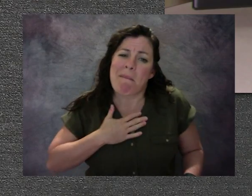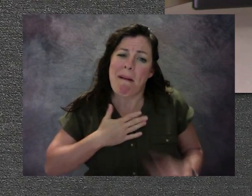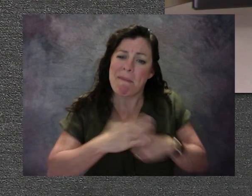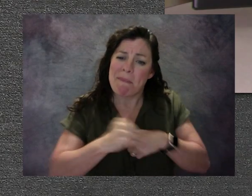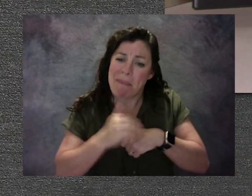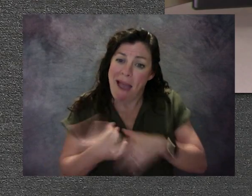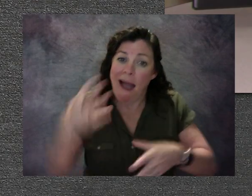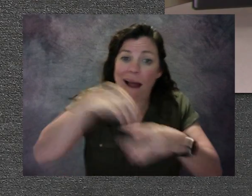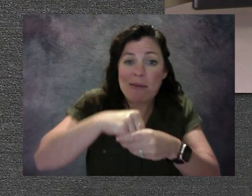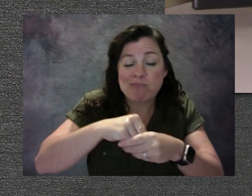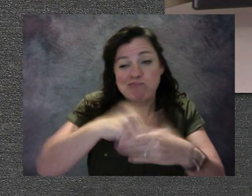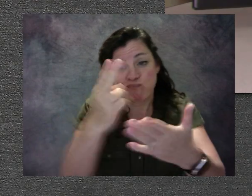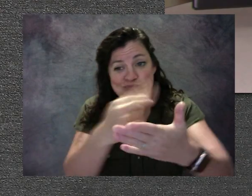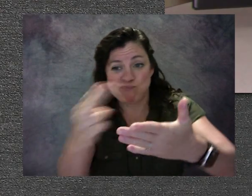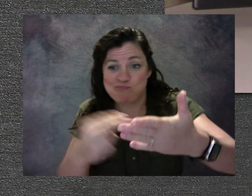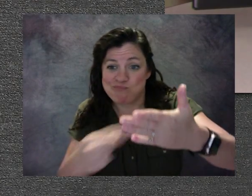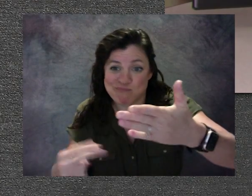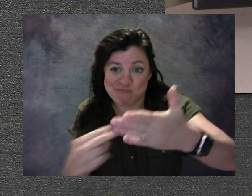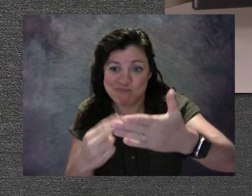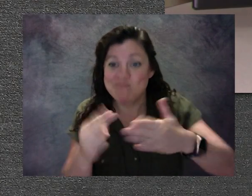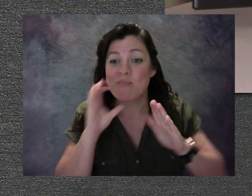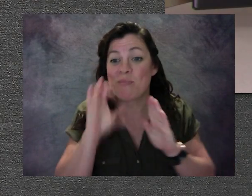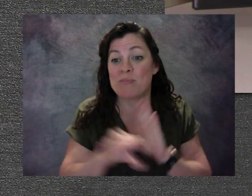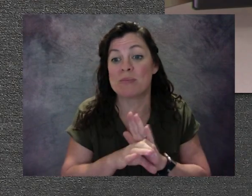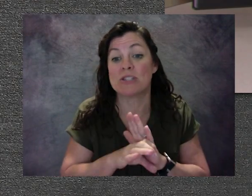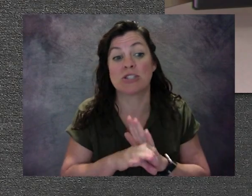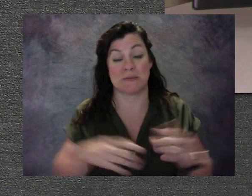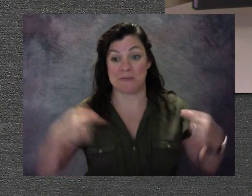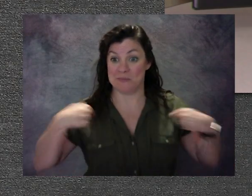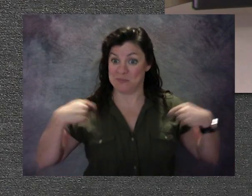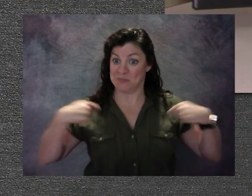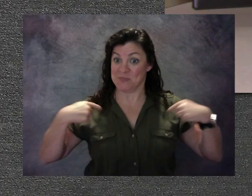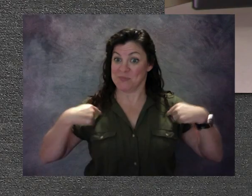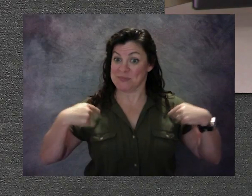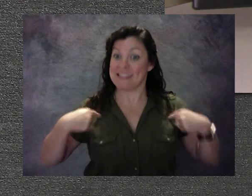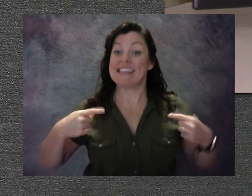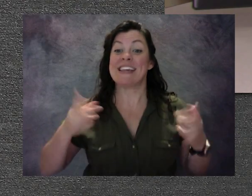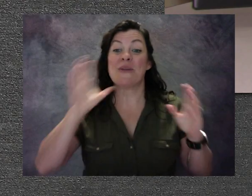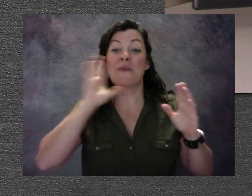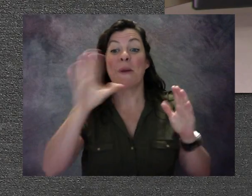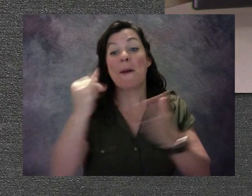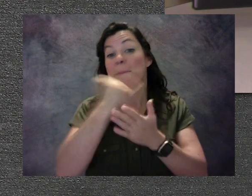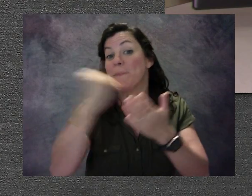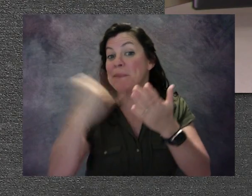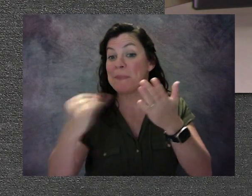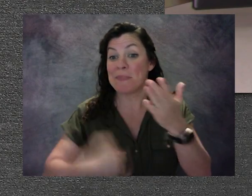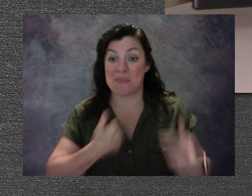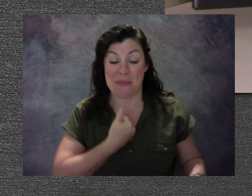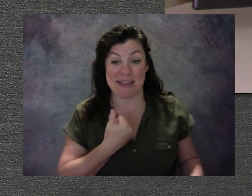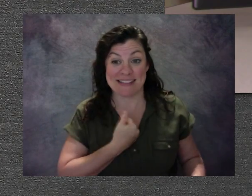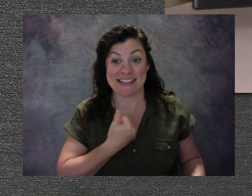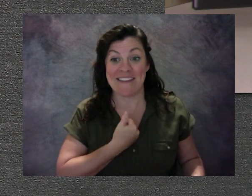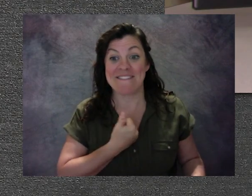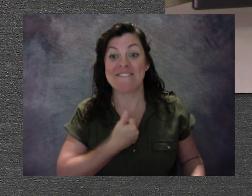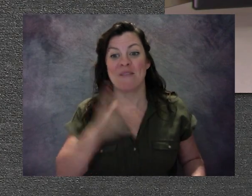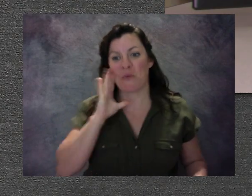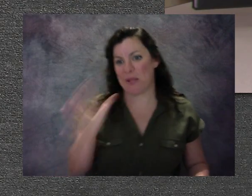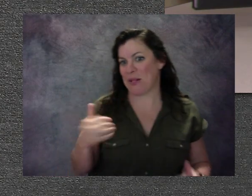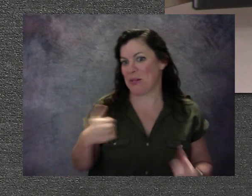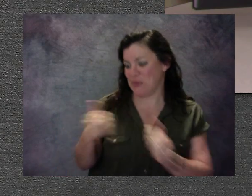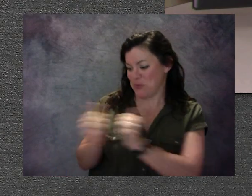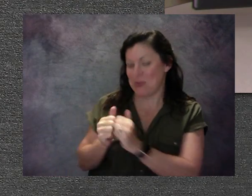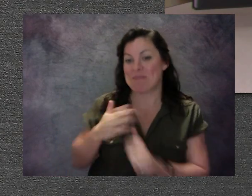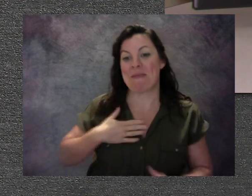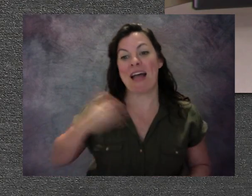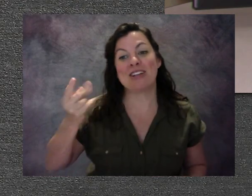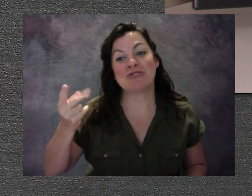was to make a self-portrait of myself, I could do a picture of myself with my dog Wagner, or maybe I could